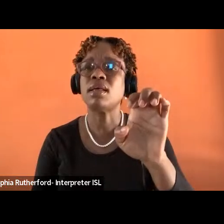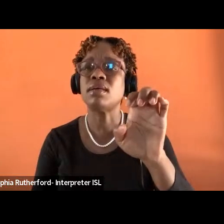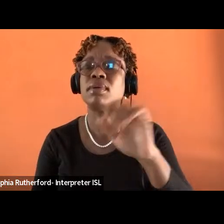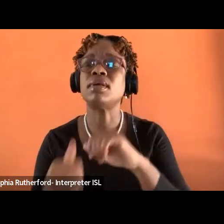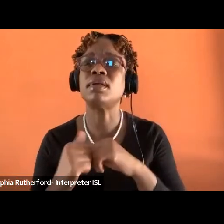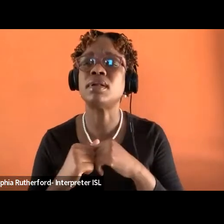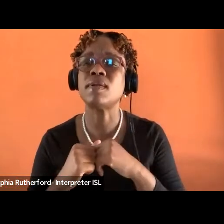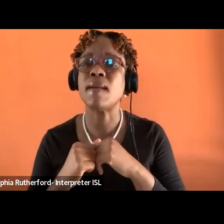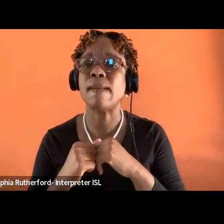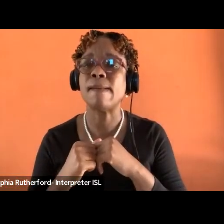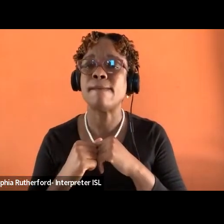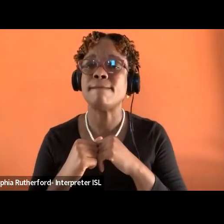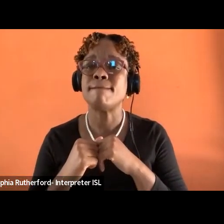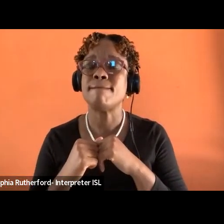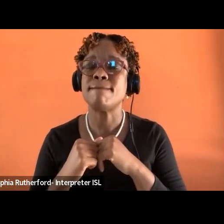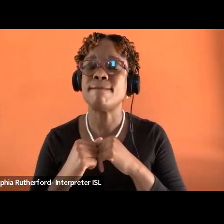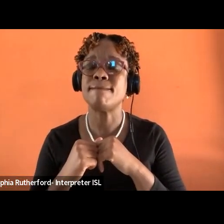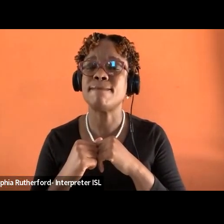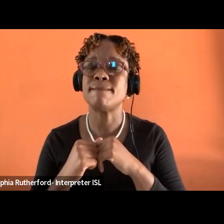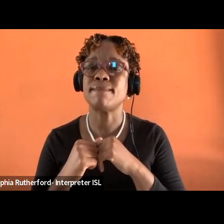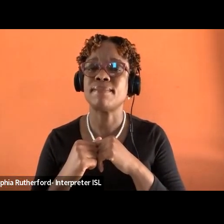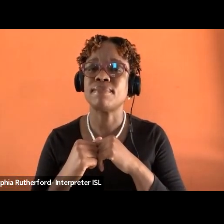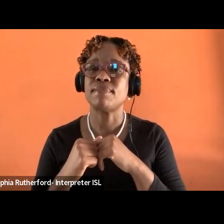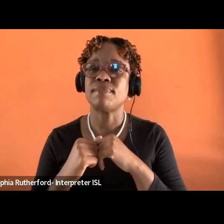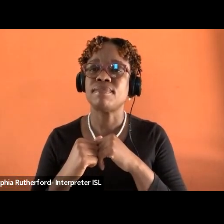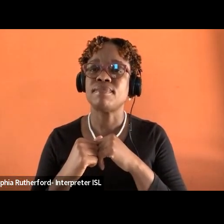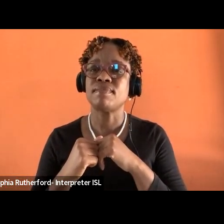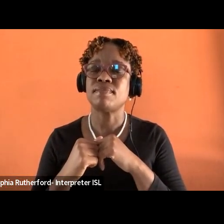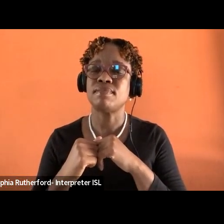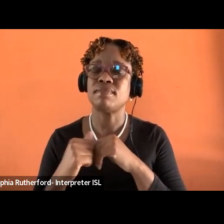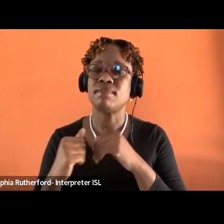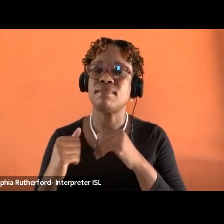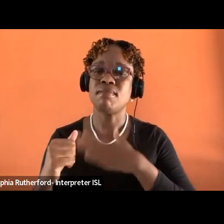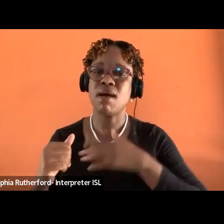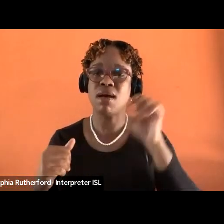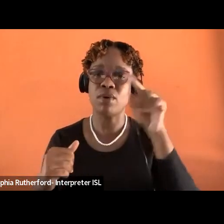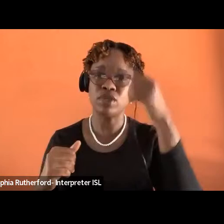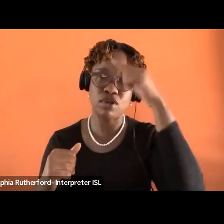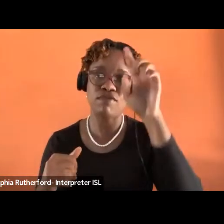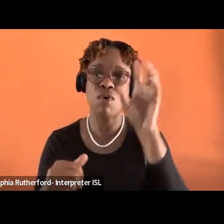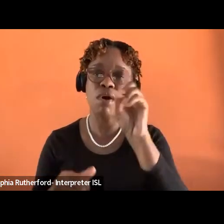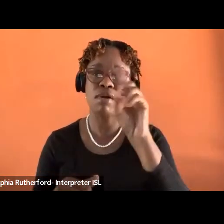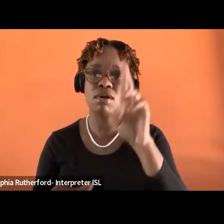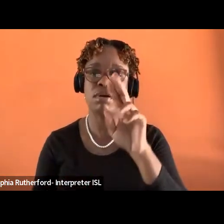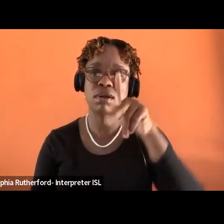Okay. So I have a question for Dr. Parry.